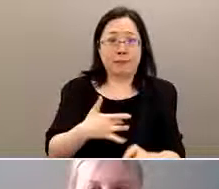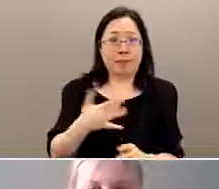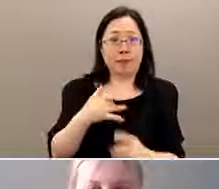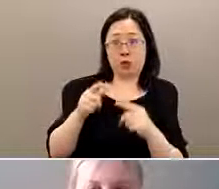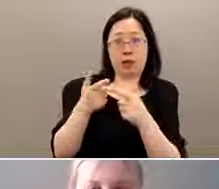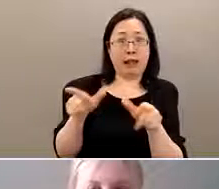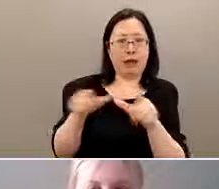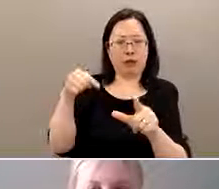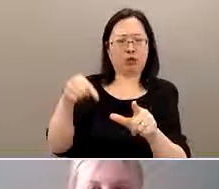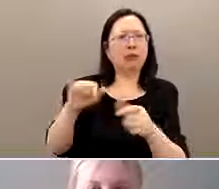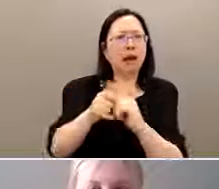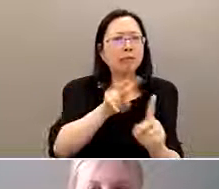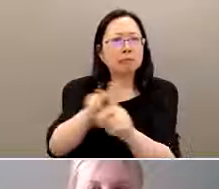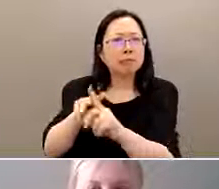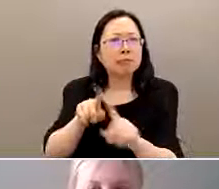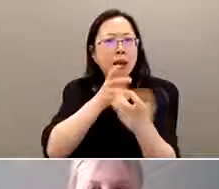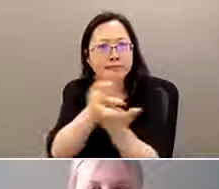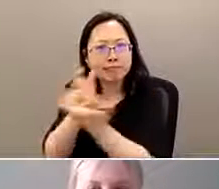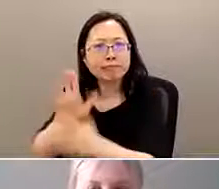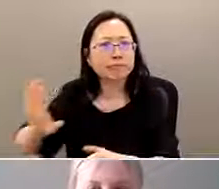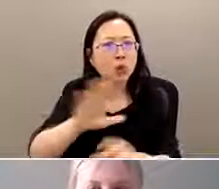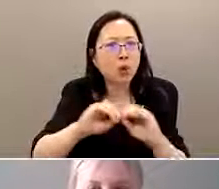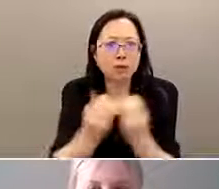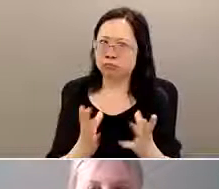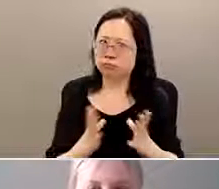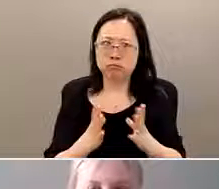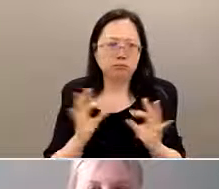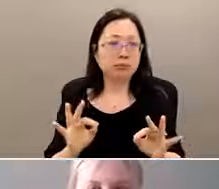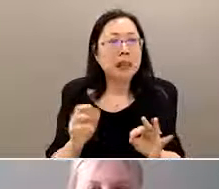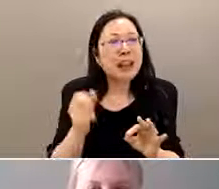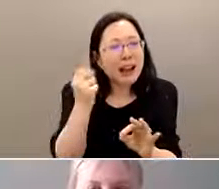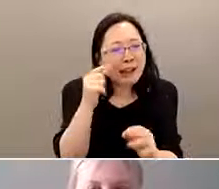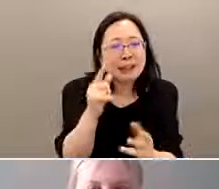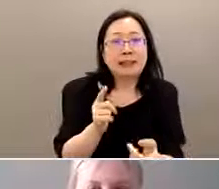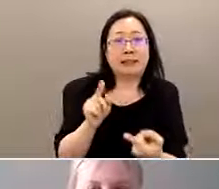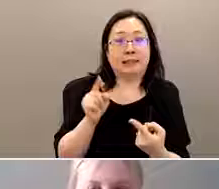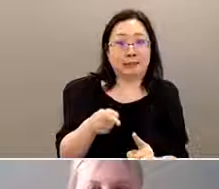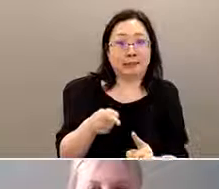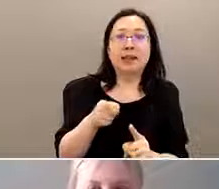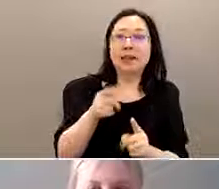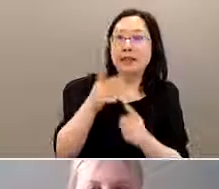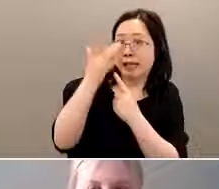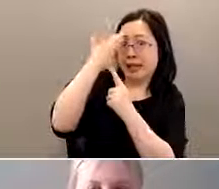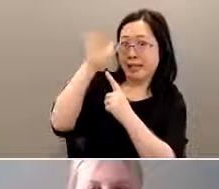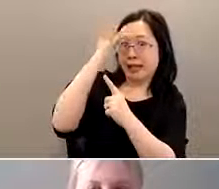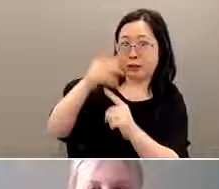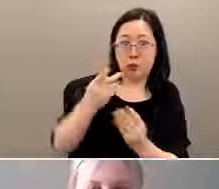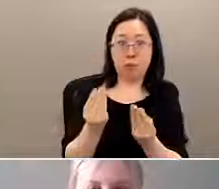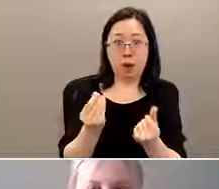other ways of doing it. But I do need to state that in fact, the intellectual property rights are for